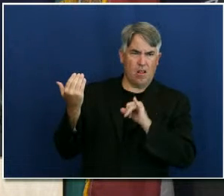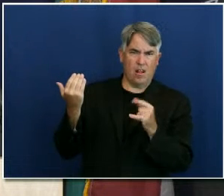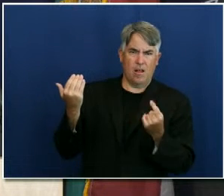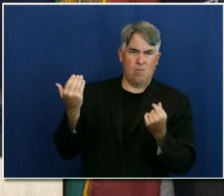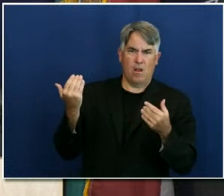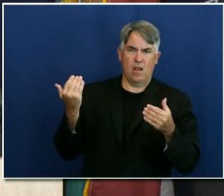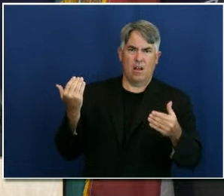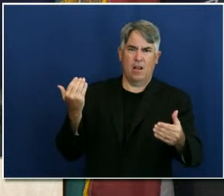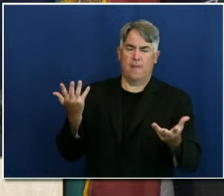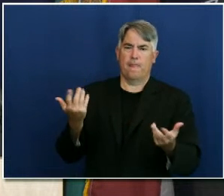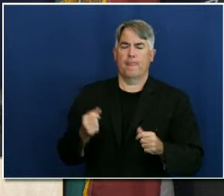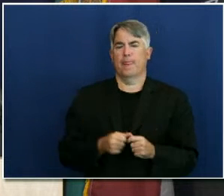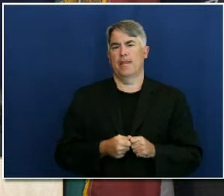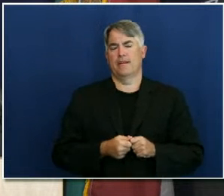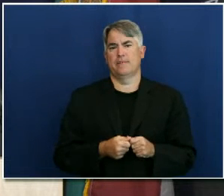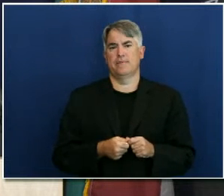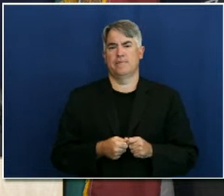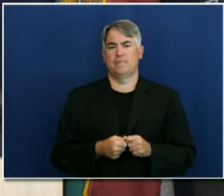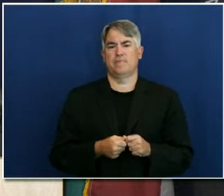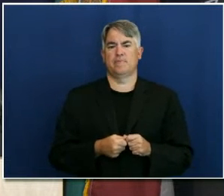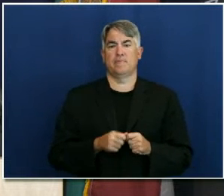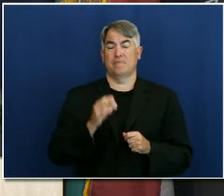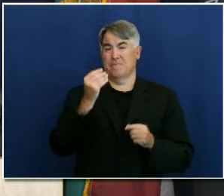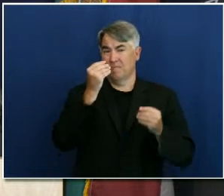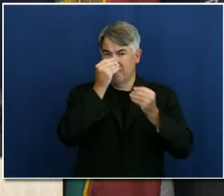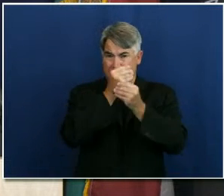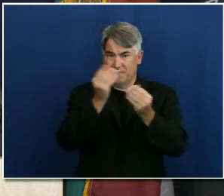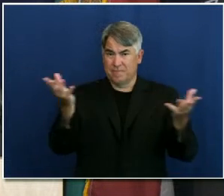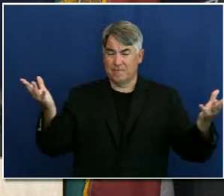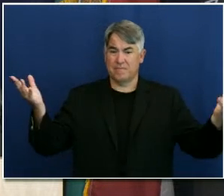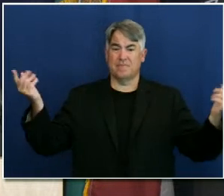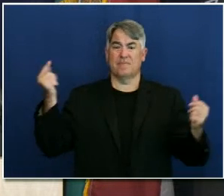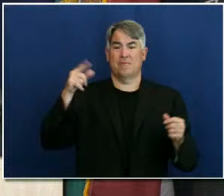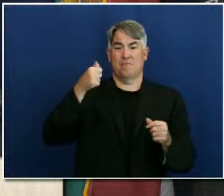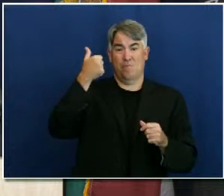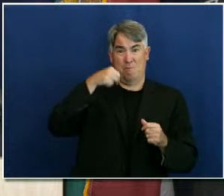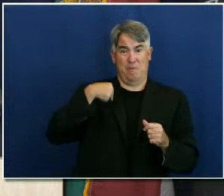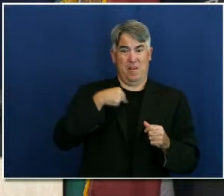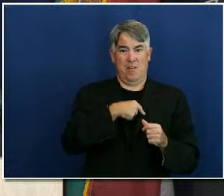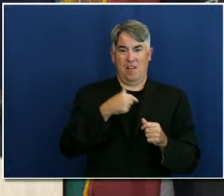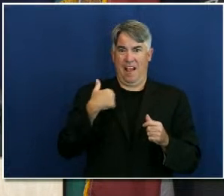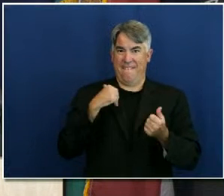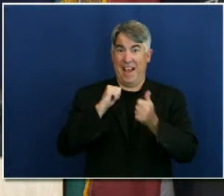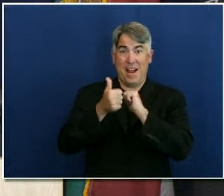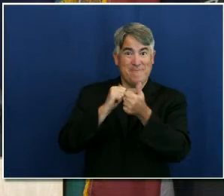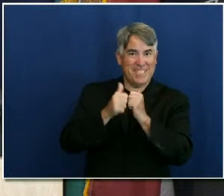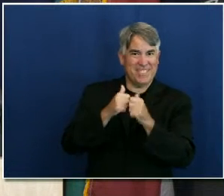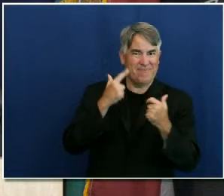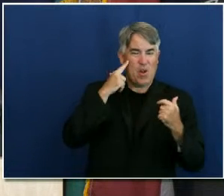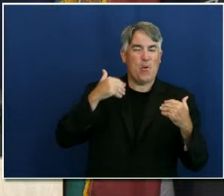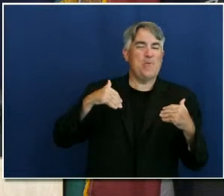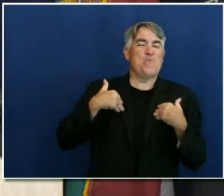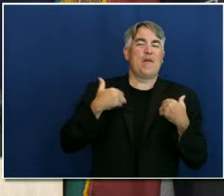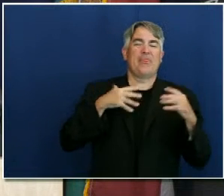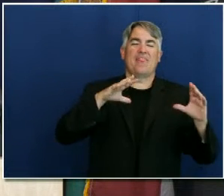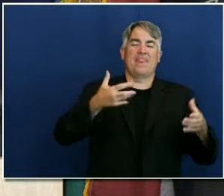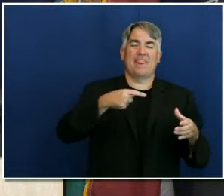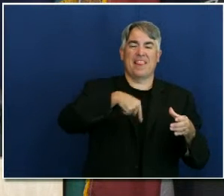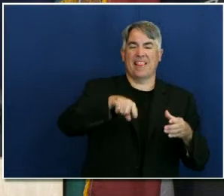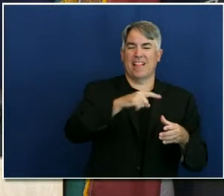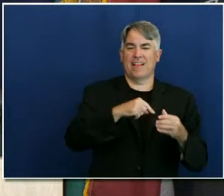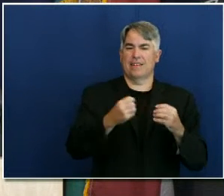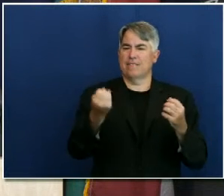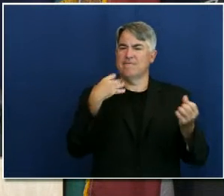those efforts. Also want to remind we have our Youth Video Challenge. We are accepting submissions through June 14th. You go to